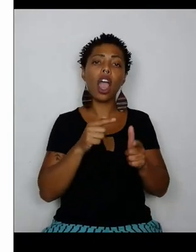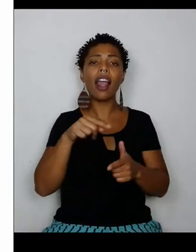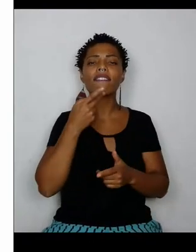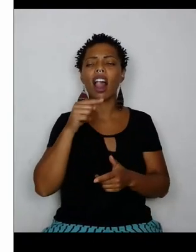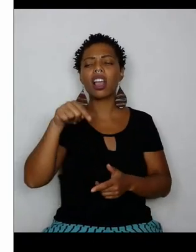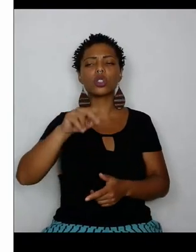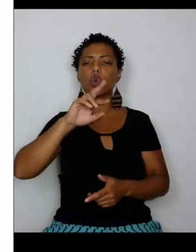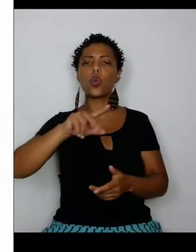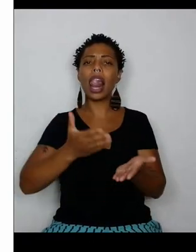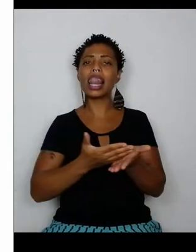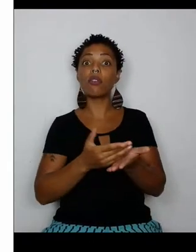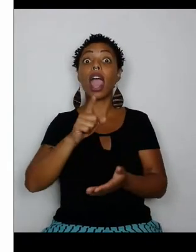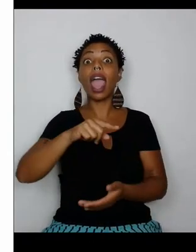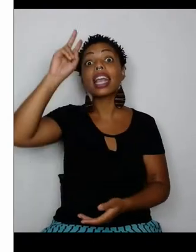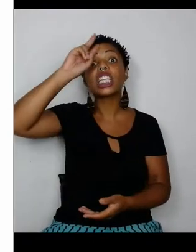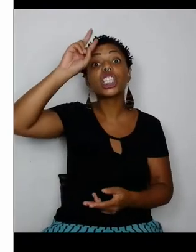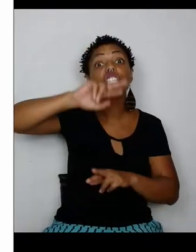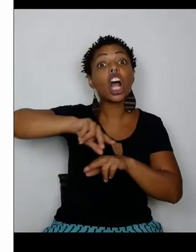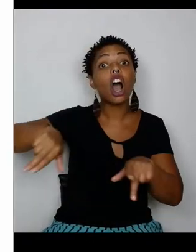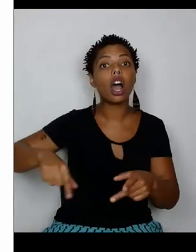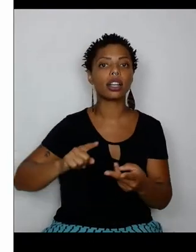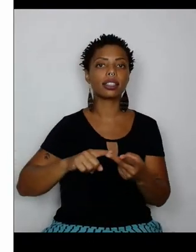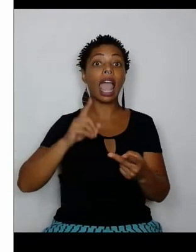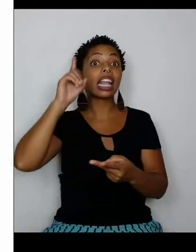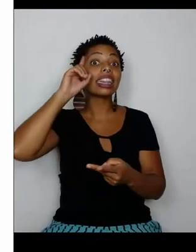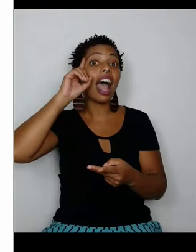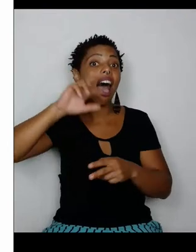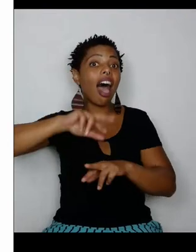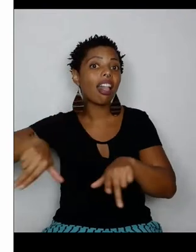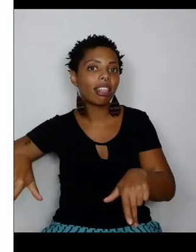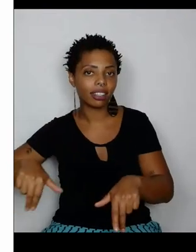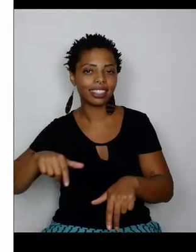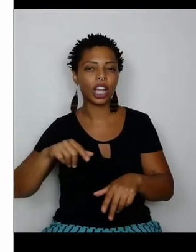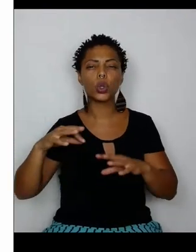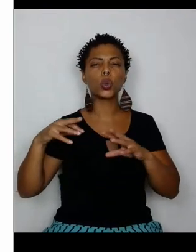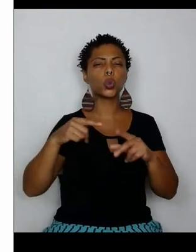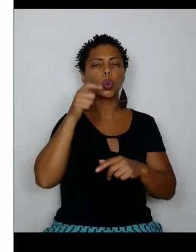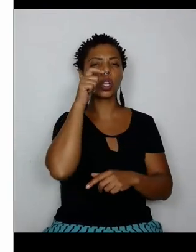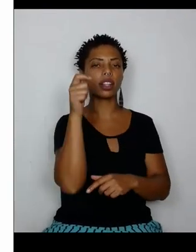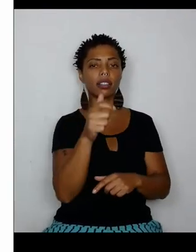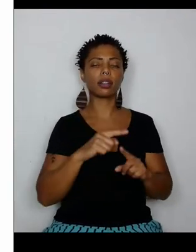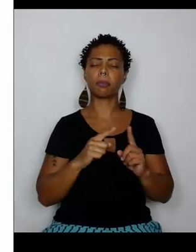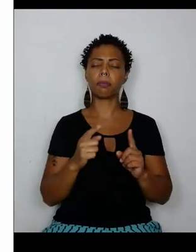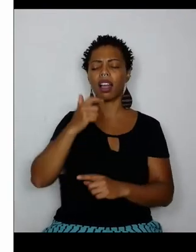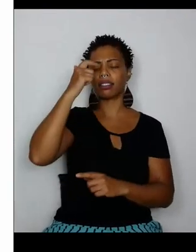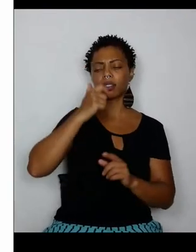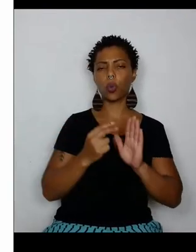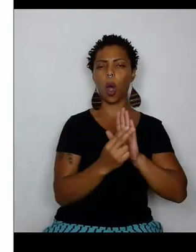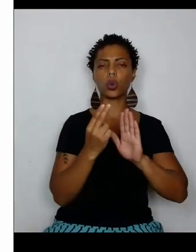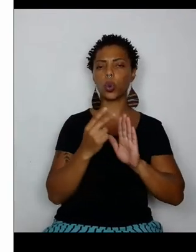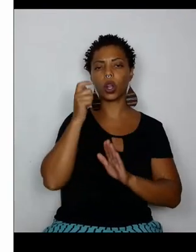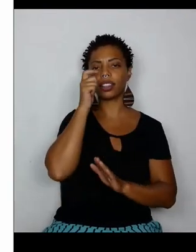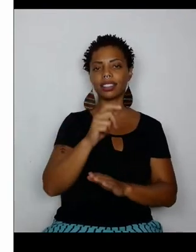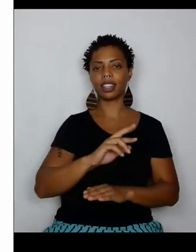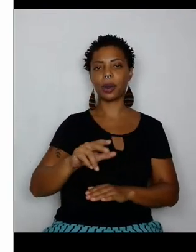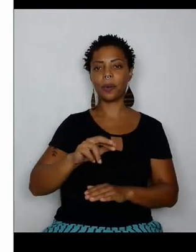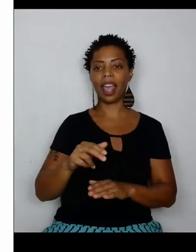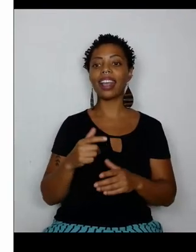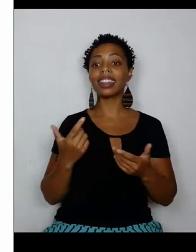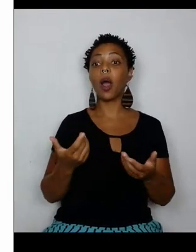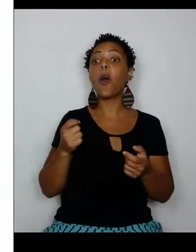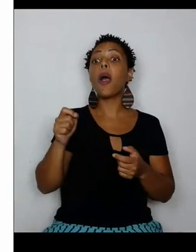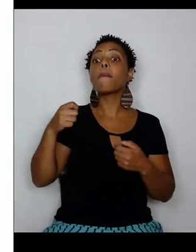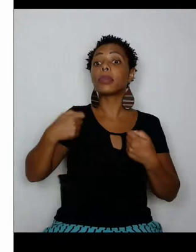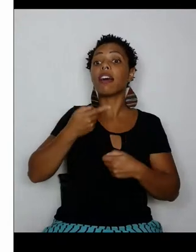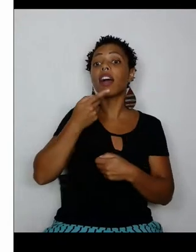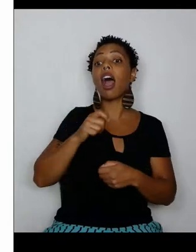them is interesting except the author and one has to say who one is and where one comes from continuing